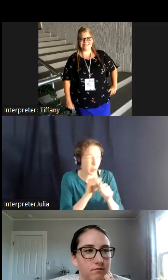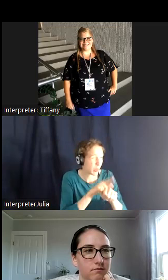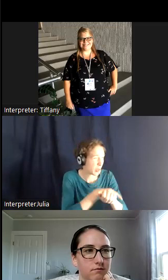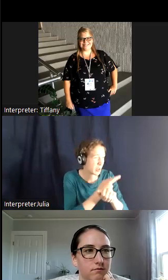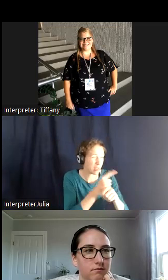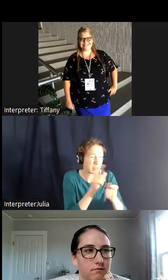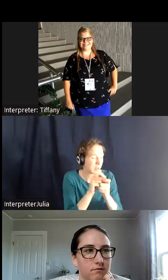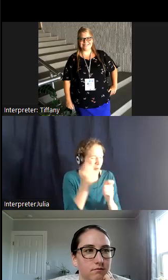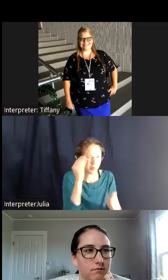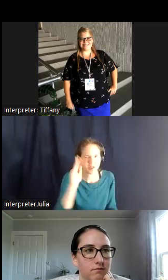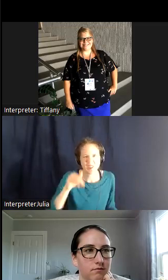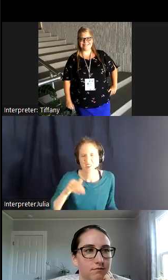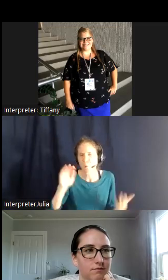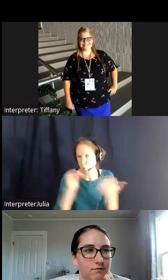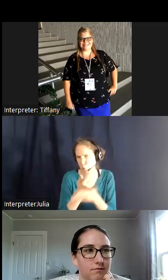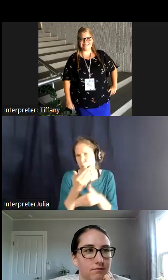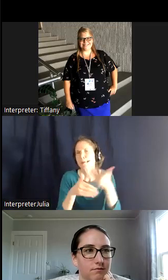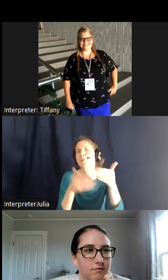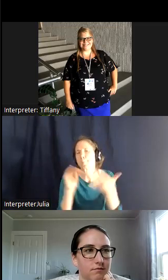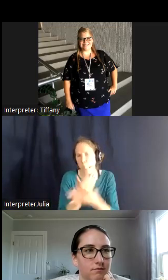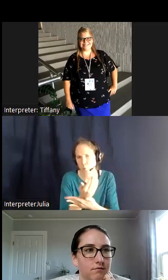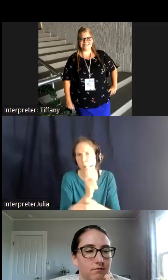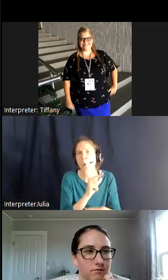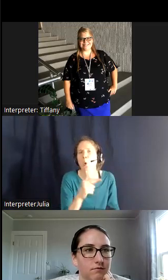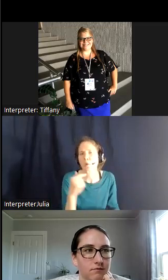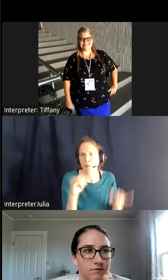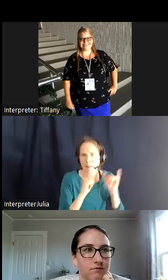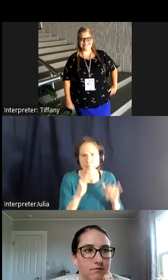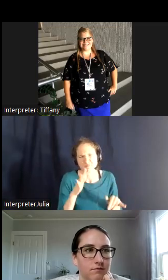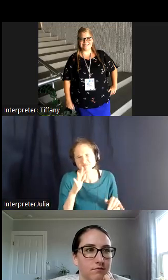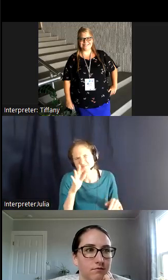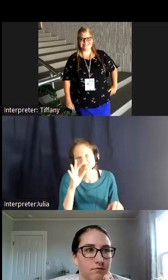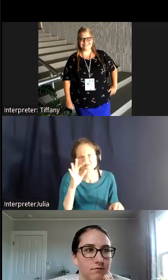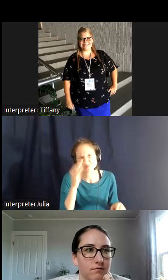a very new process for all of us.